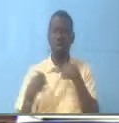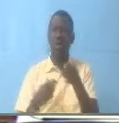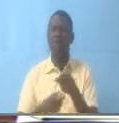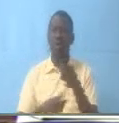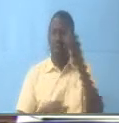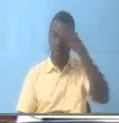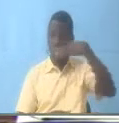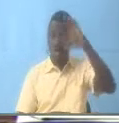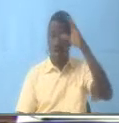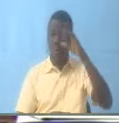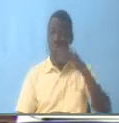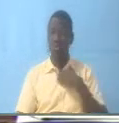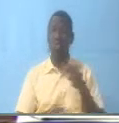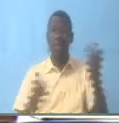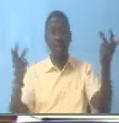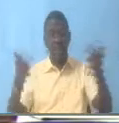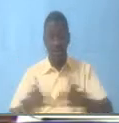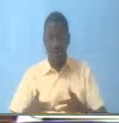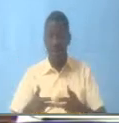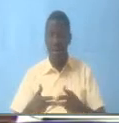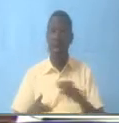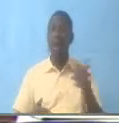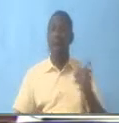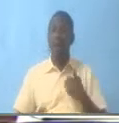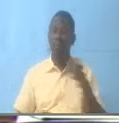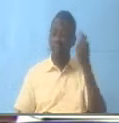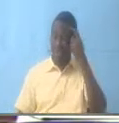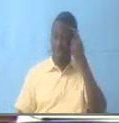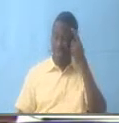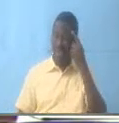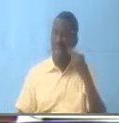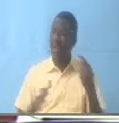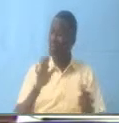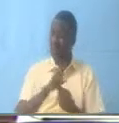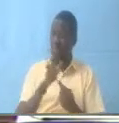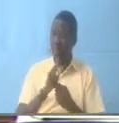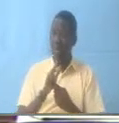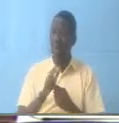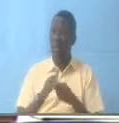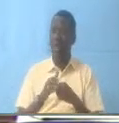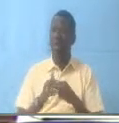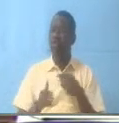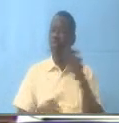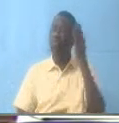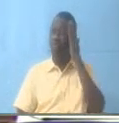were relevant in determining the people that did the